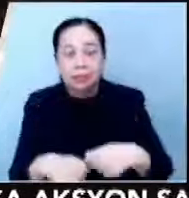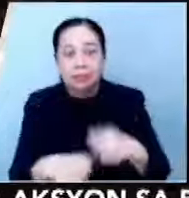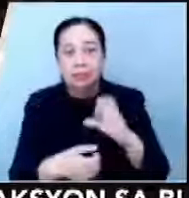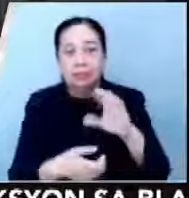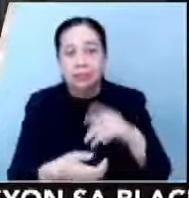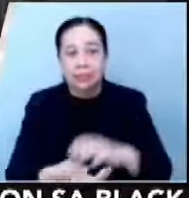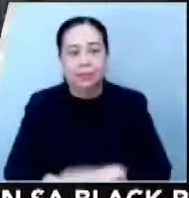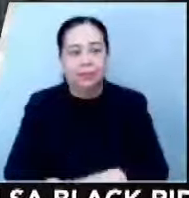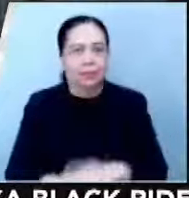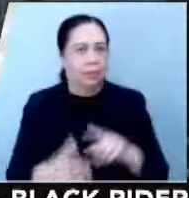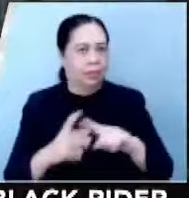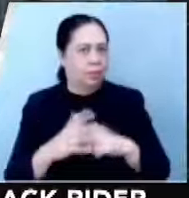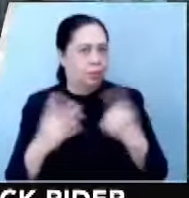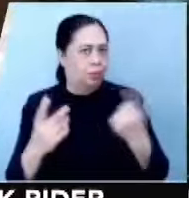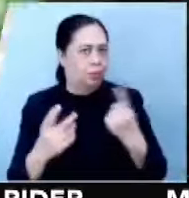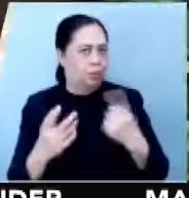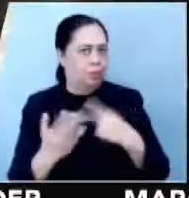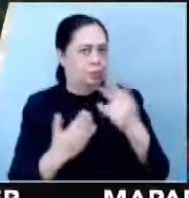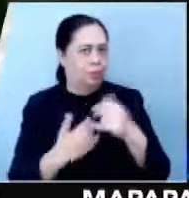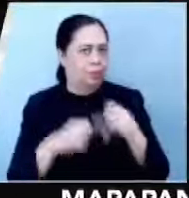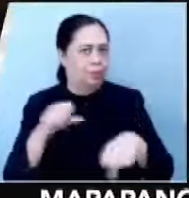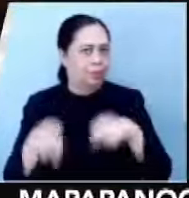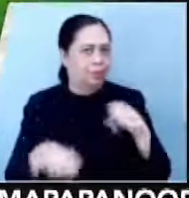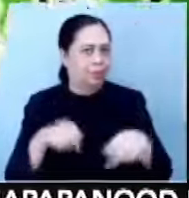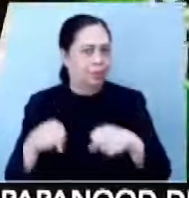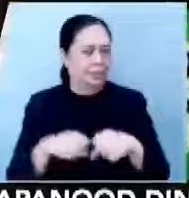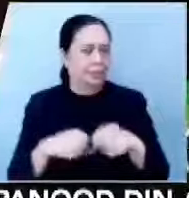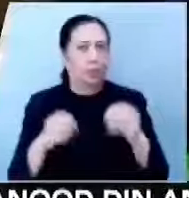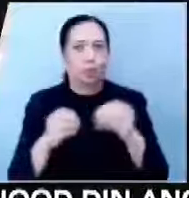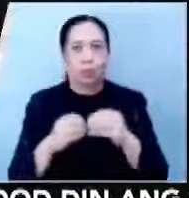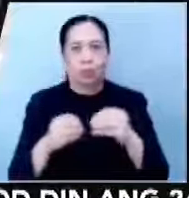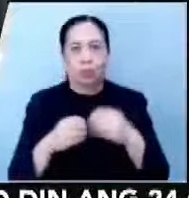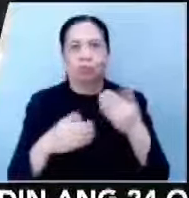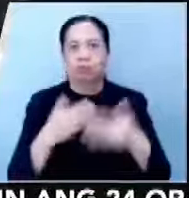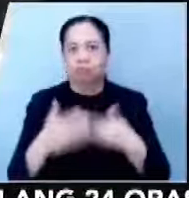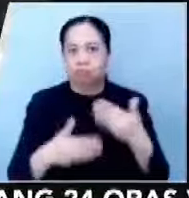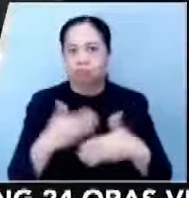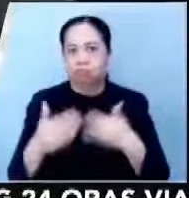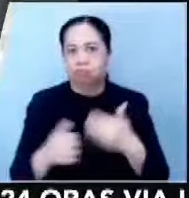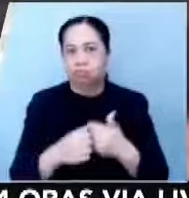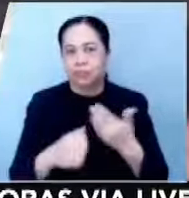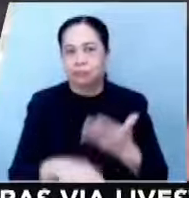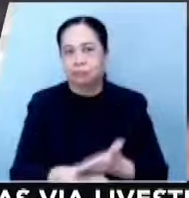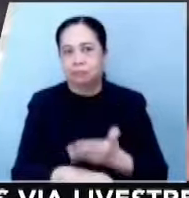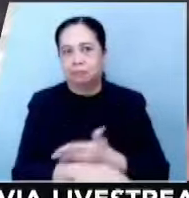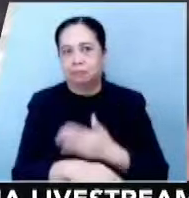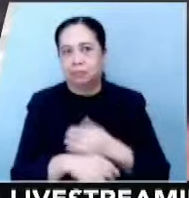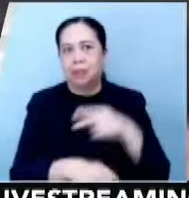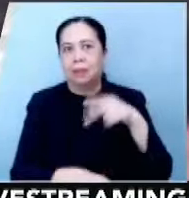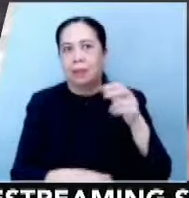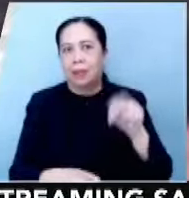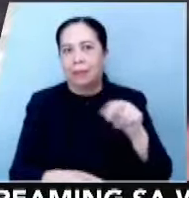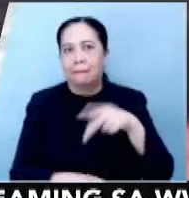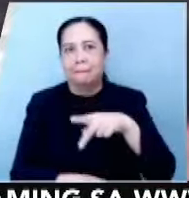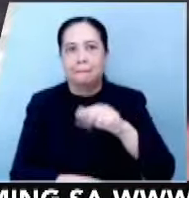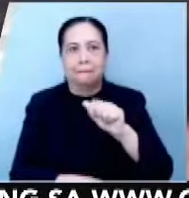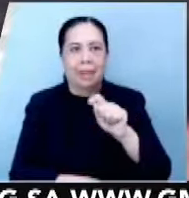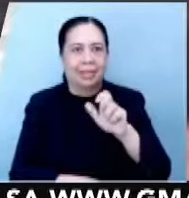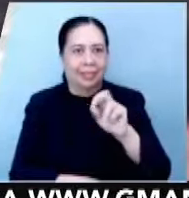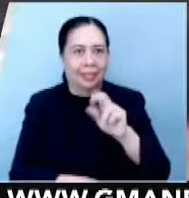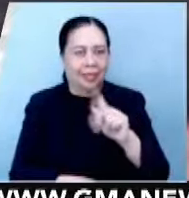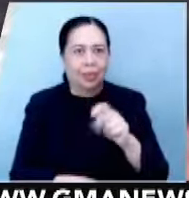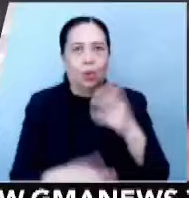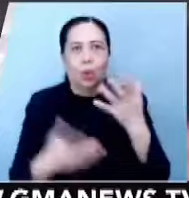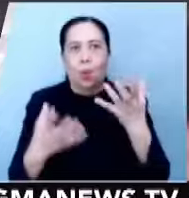the beginning for Project Cycle. Lalo't ongoing pa rin sila sa pagpapatent dito. We would like to explore more on